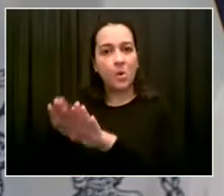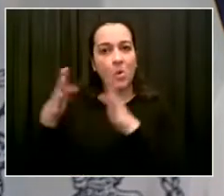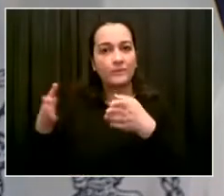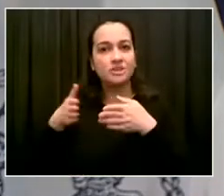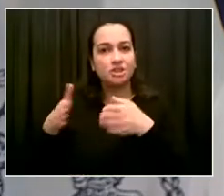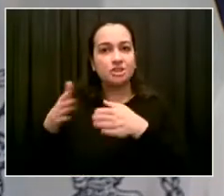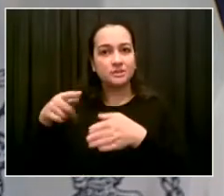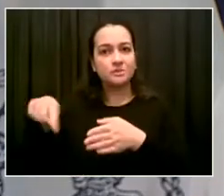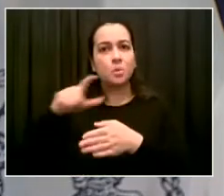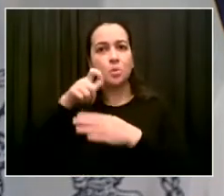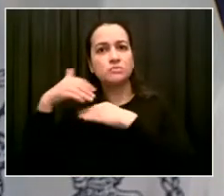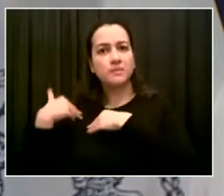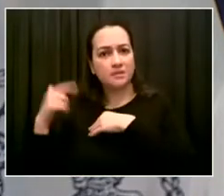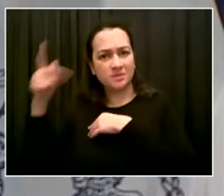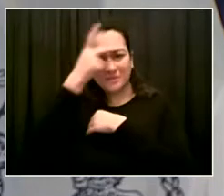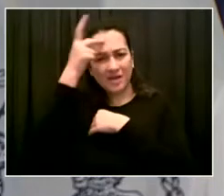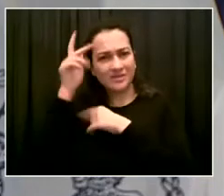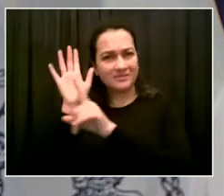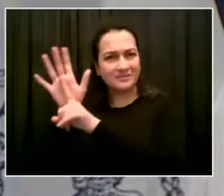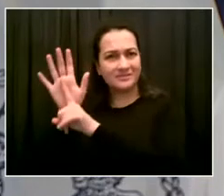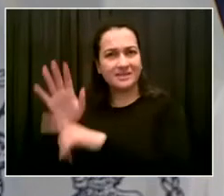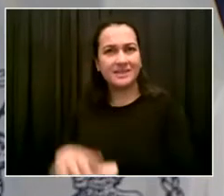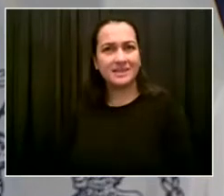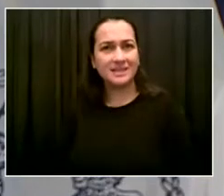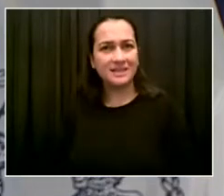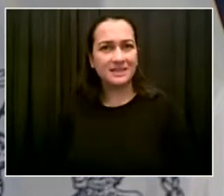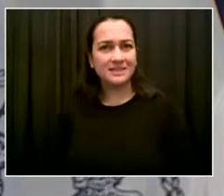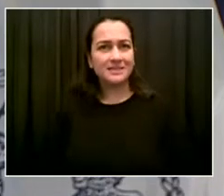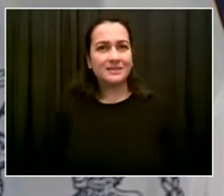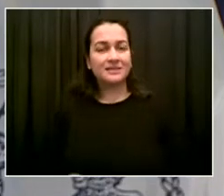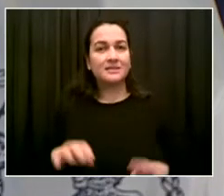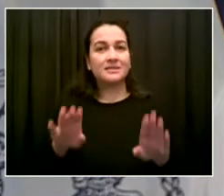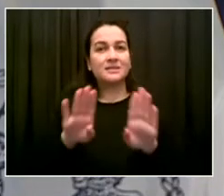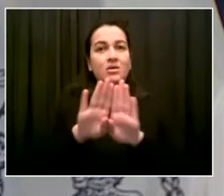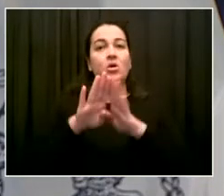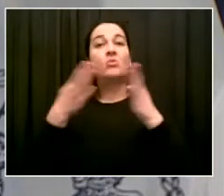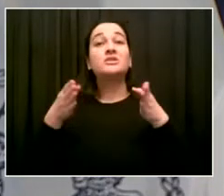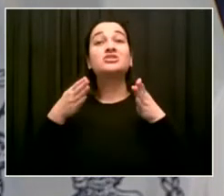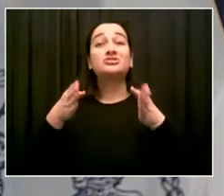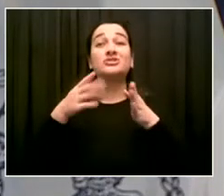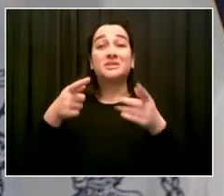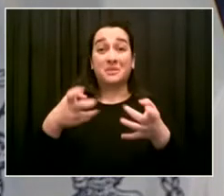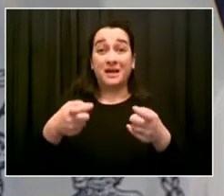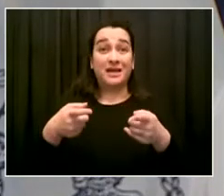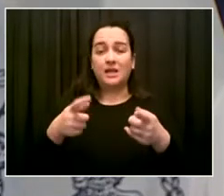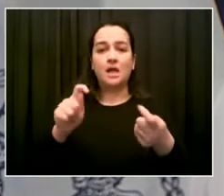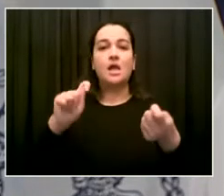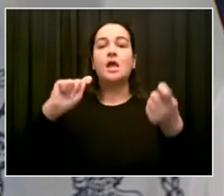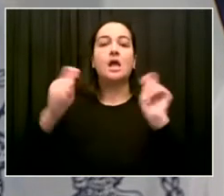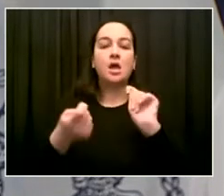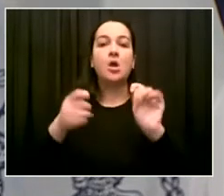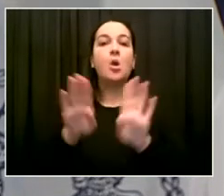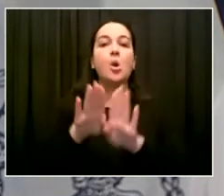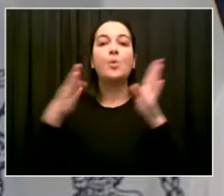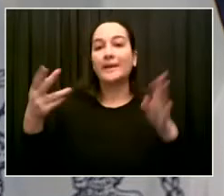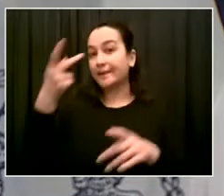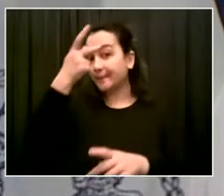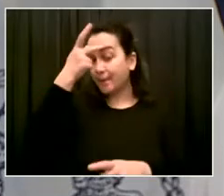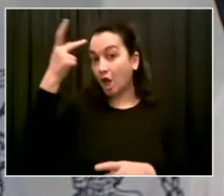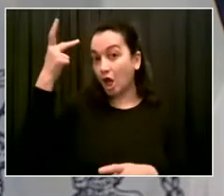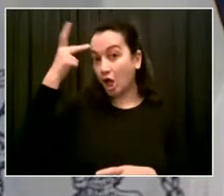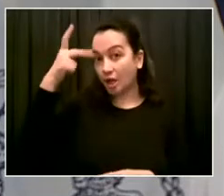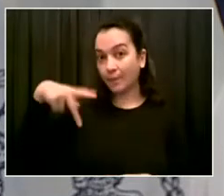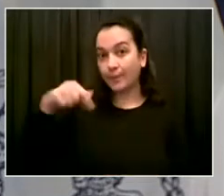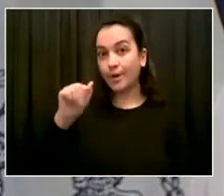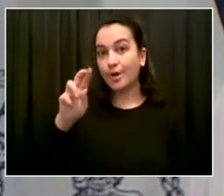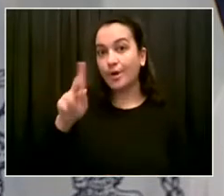real demonstration projects in the form of ostensibly parks that work for people all the time, rather than just moving gates